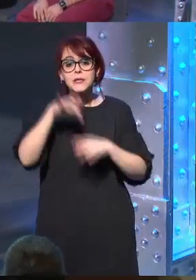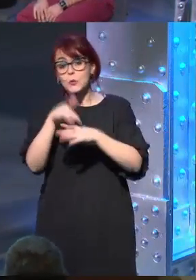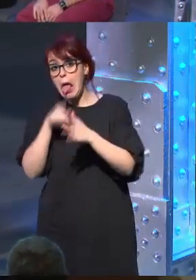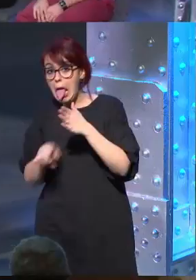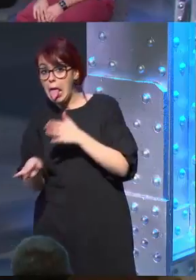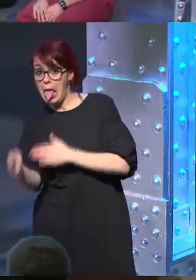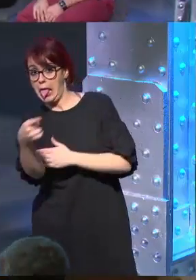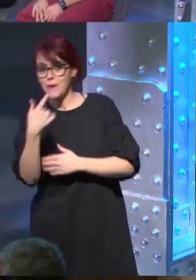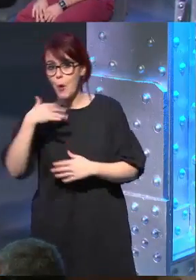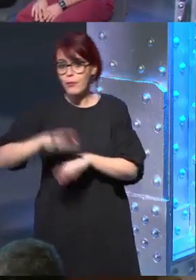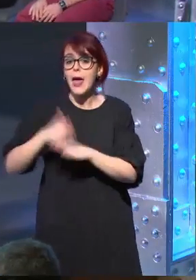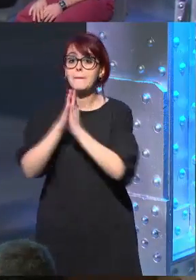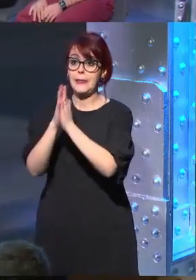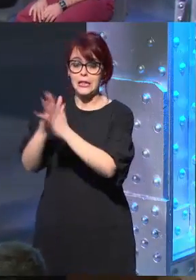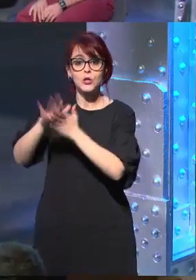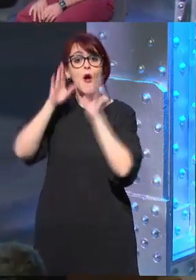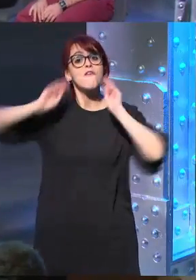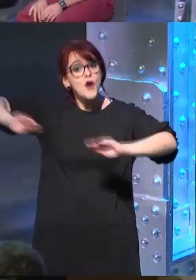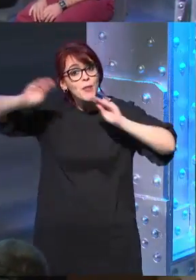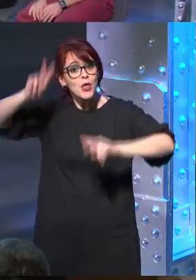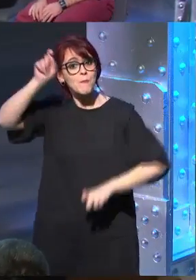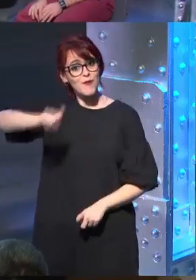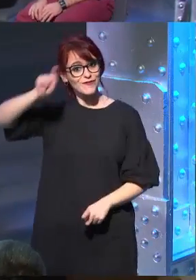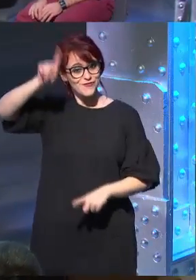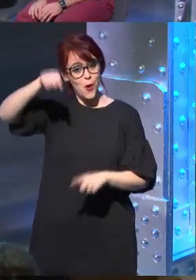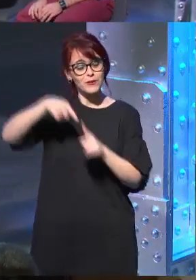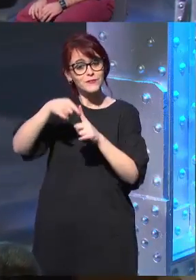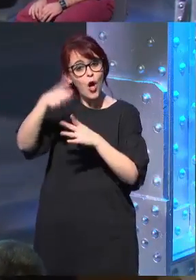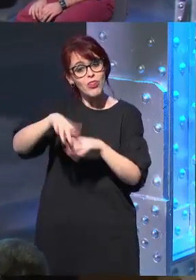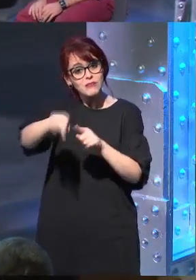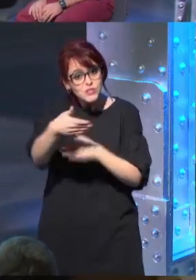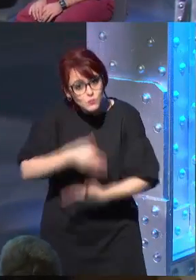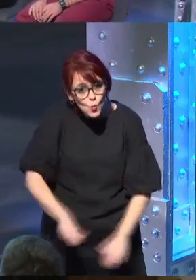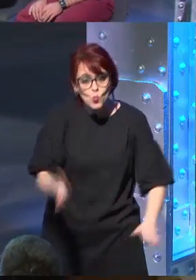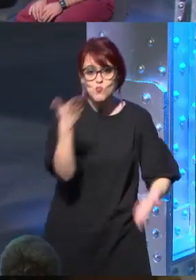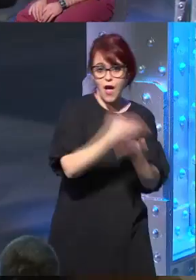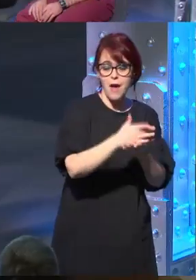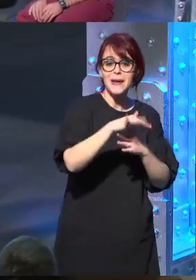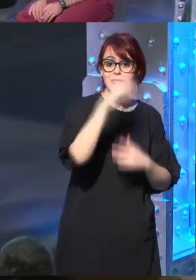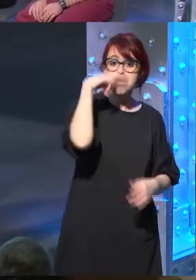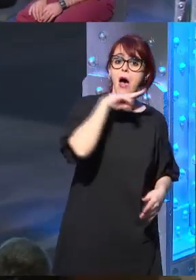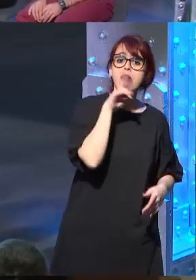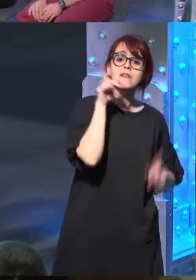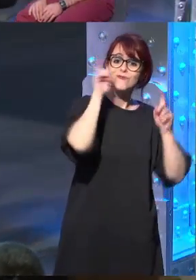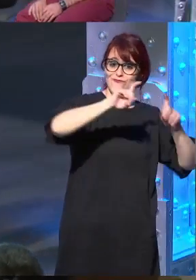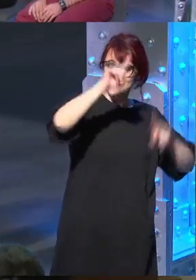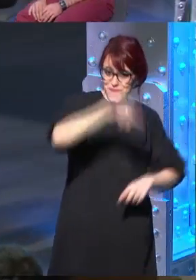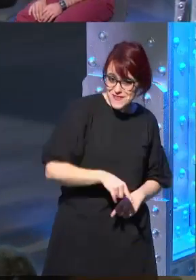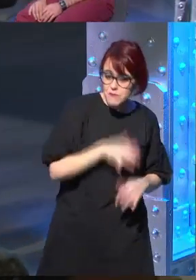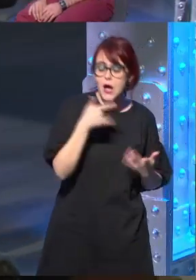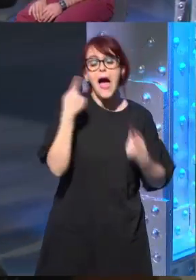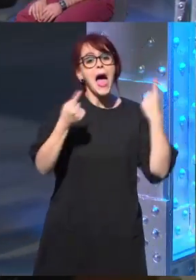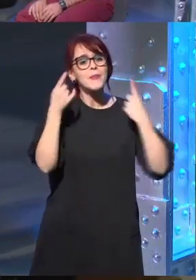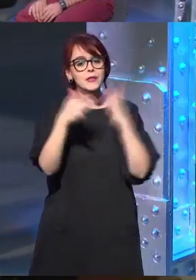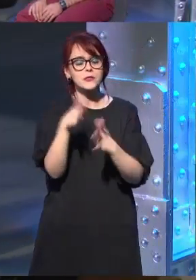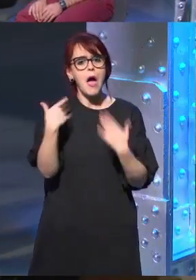is on the record, your request for more training on these aspects. Training for the teachers so that they can convey it